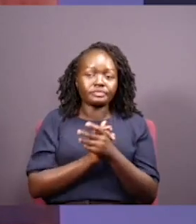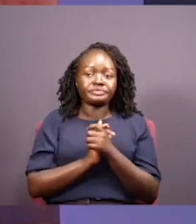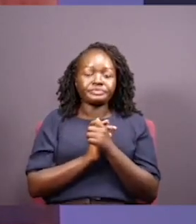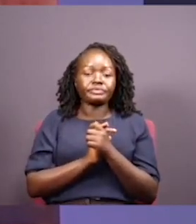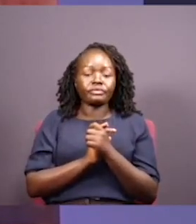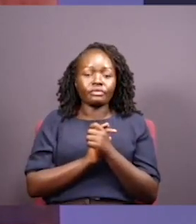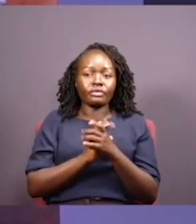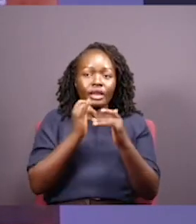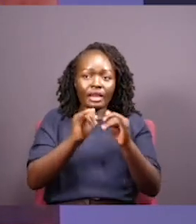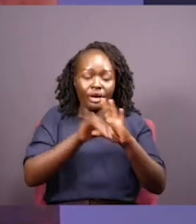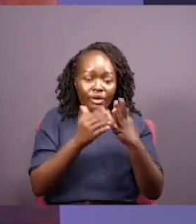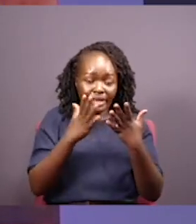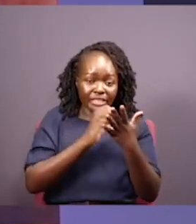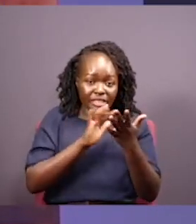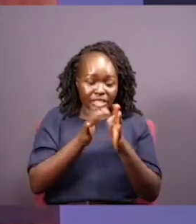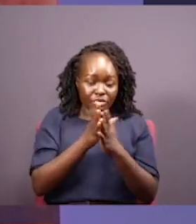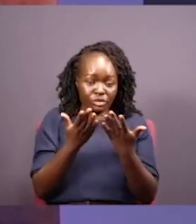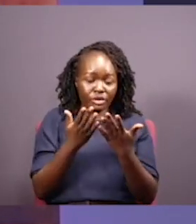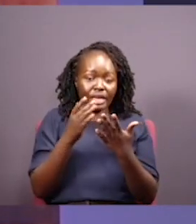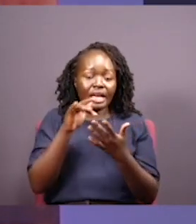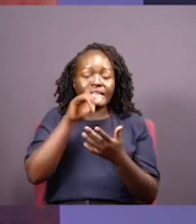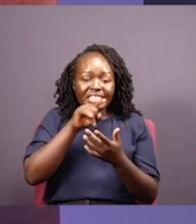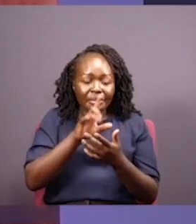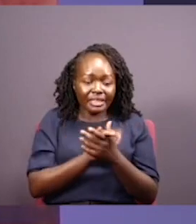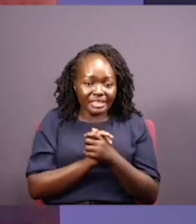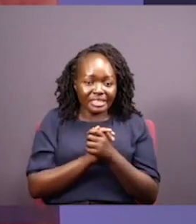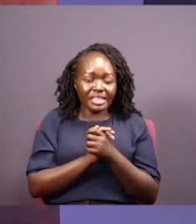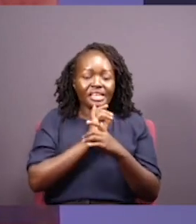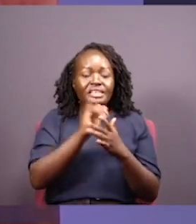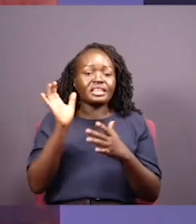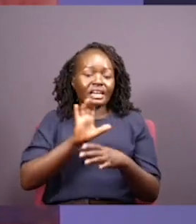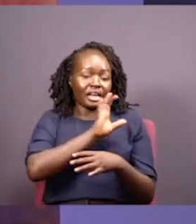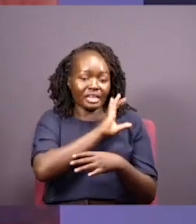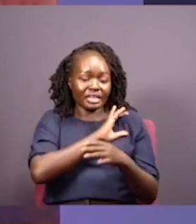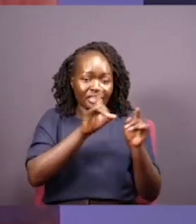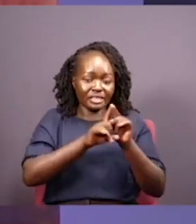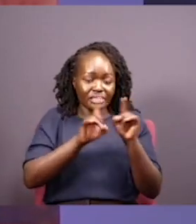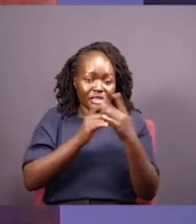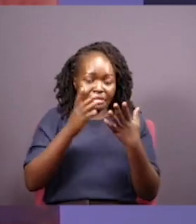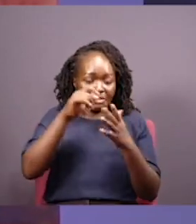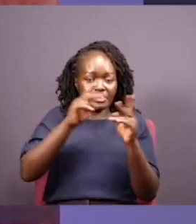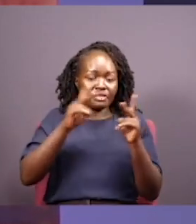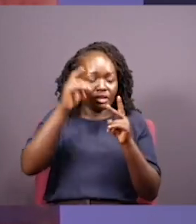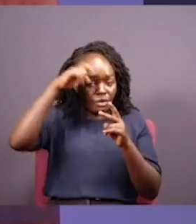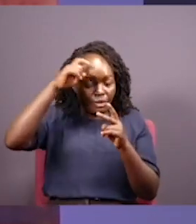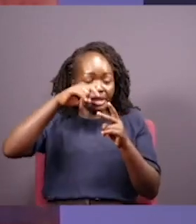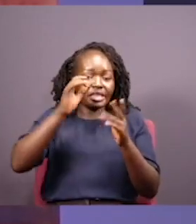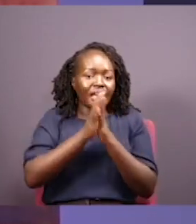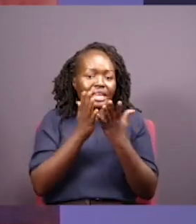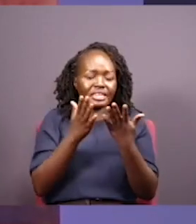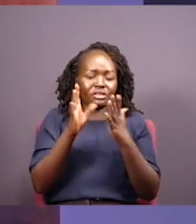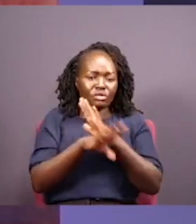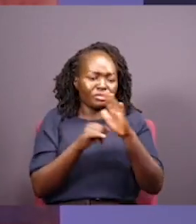scripture, the serpent is characterized as an intellectually cunning and crafty